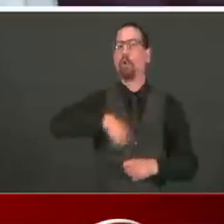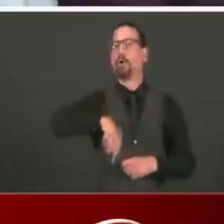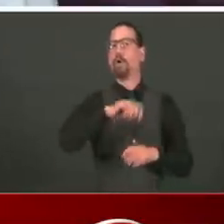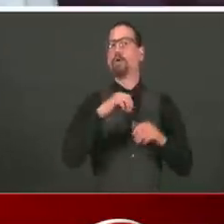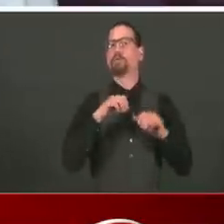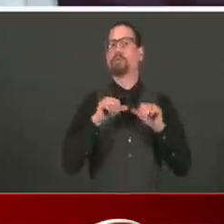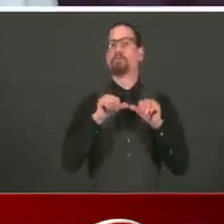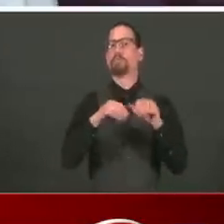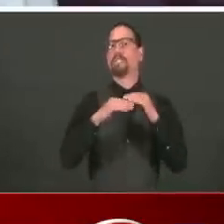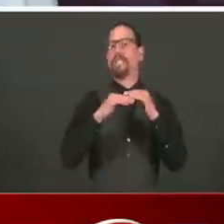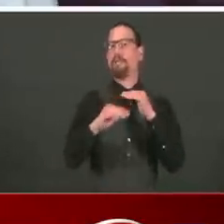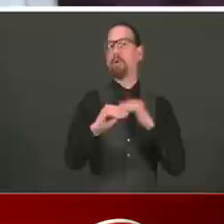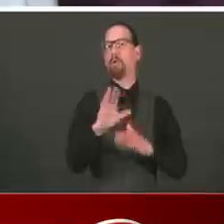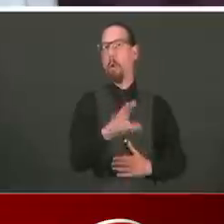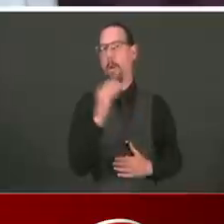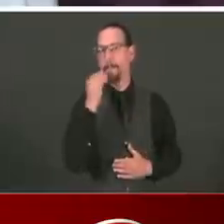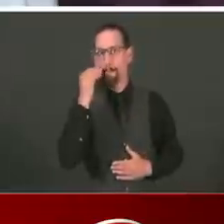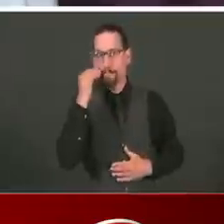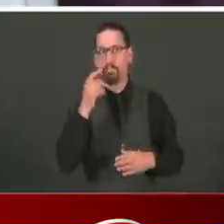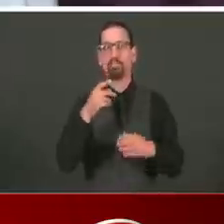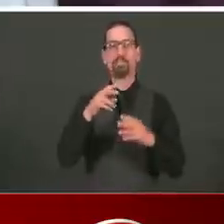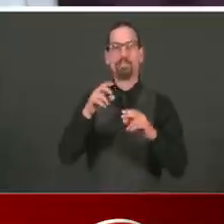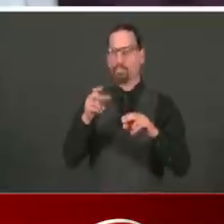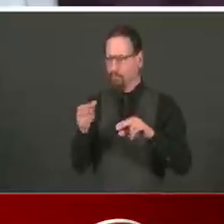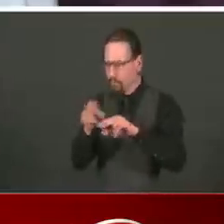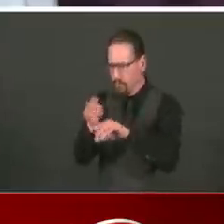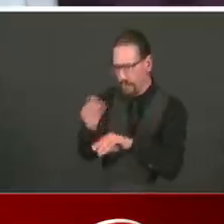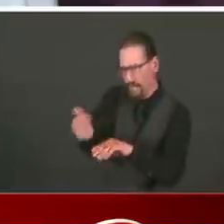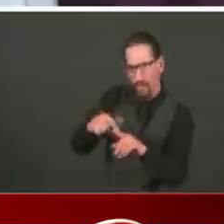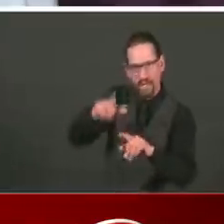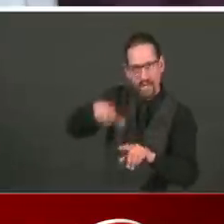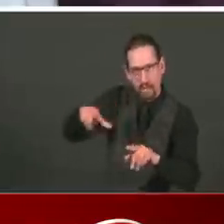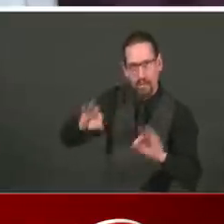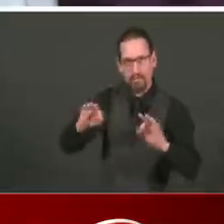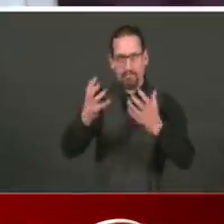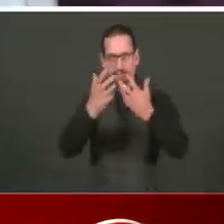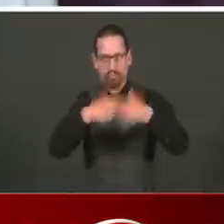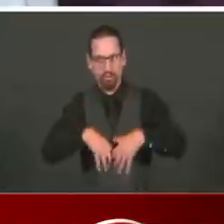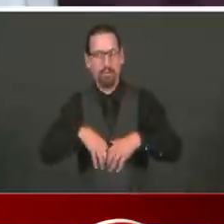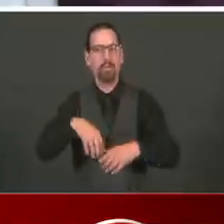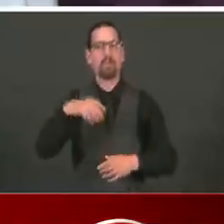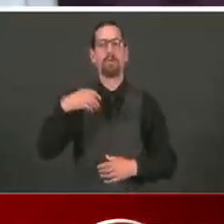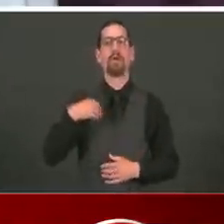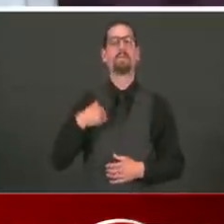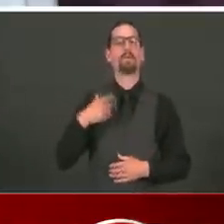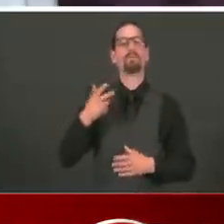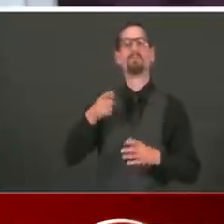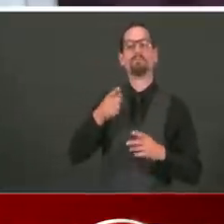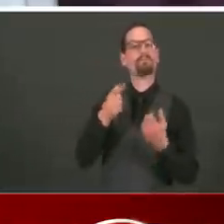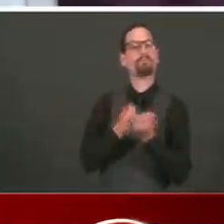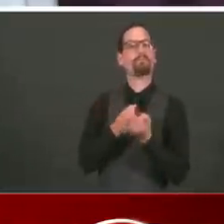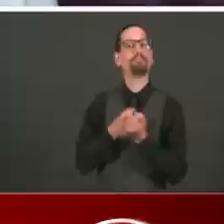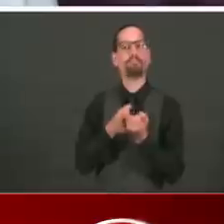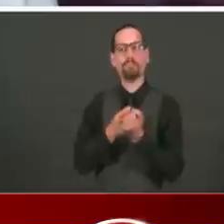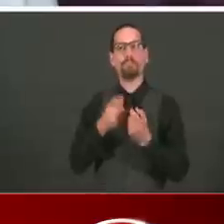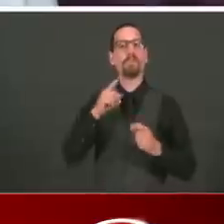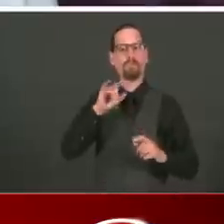Island's federal delegation for working so hard to secure the CARES Act